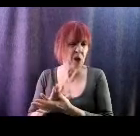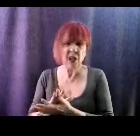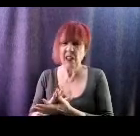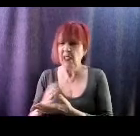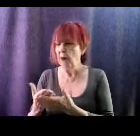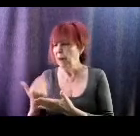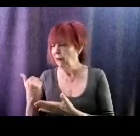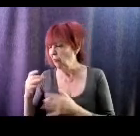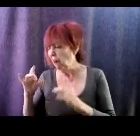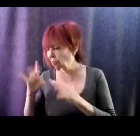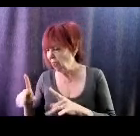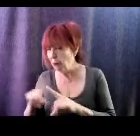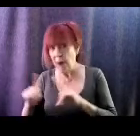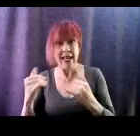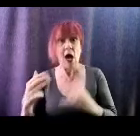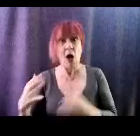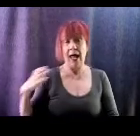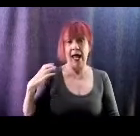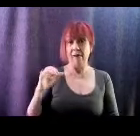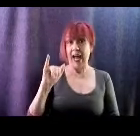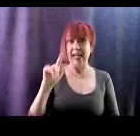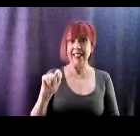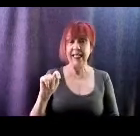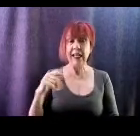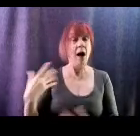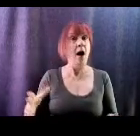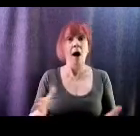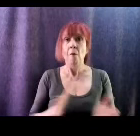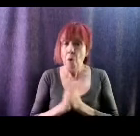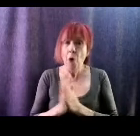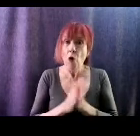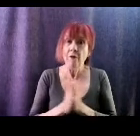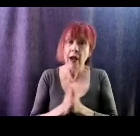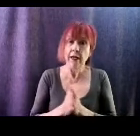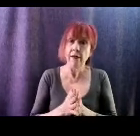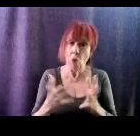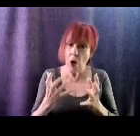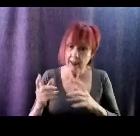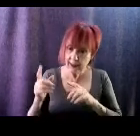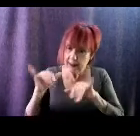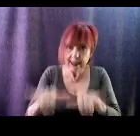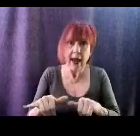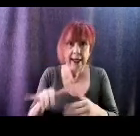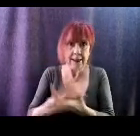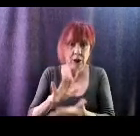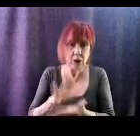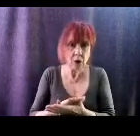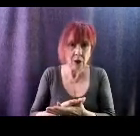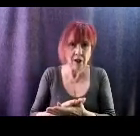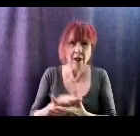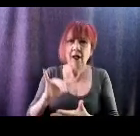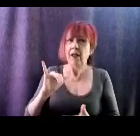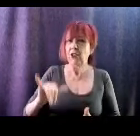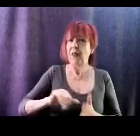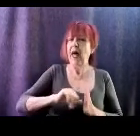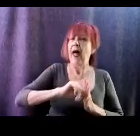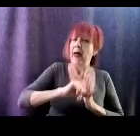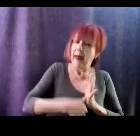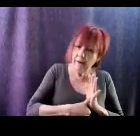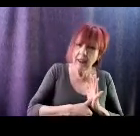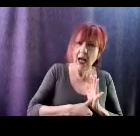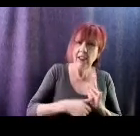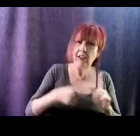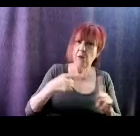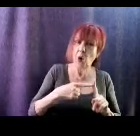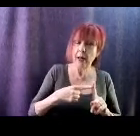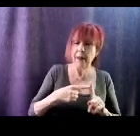department, he really likes it and likes coming to school. So that kind of made our point earlier, where getting kids